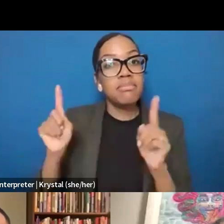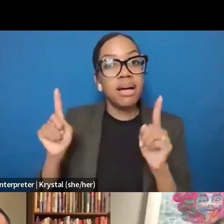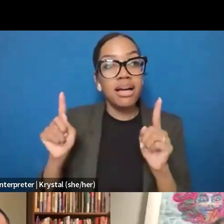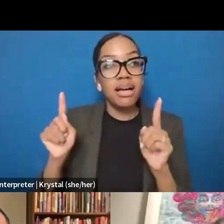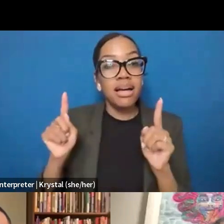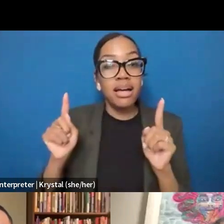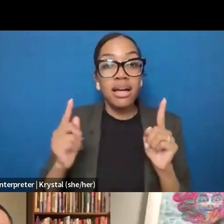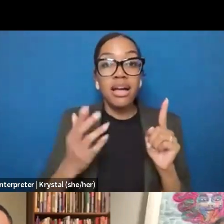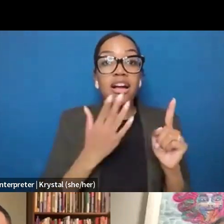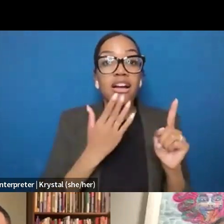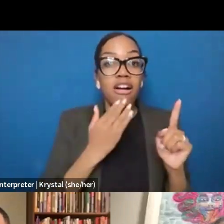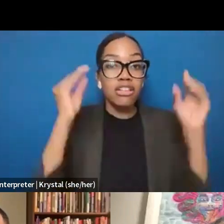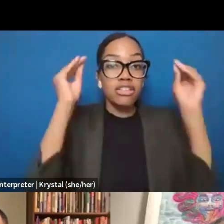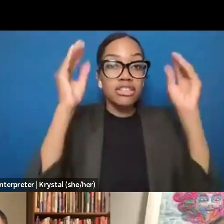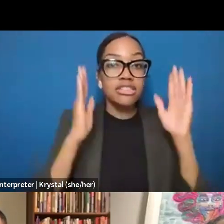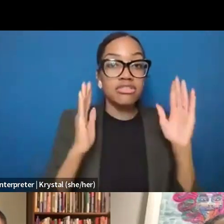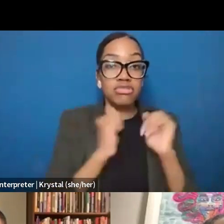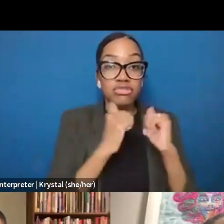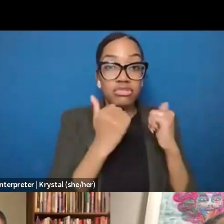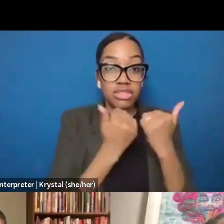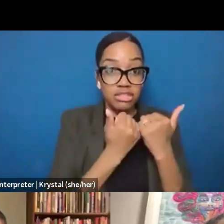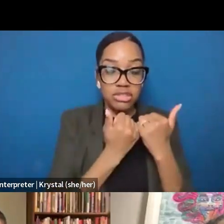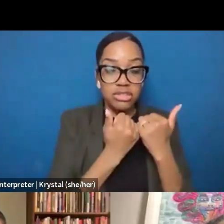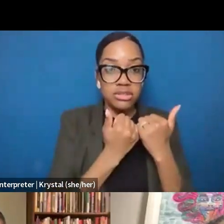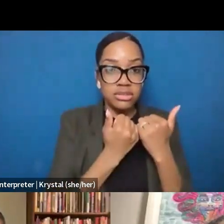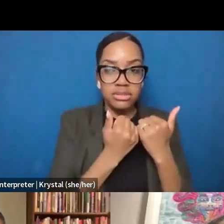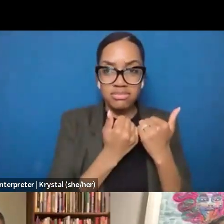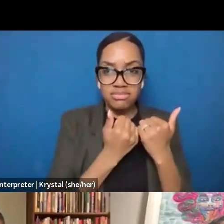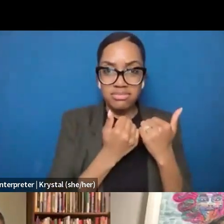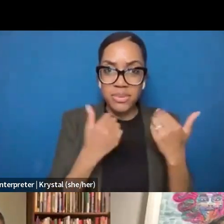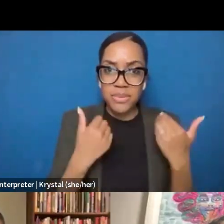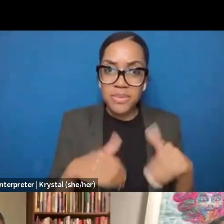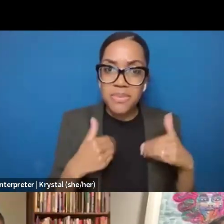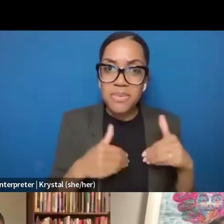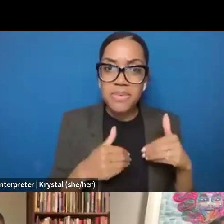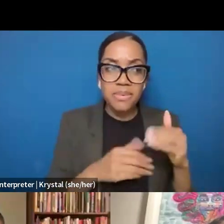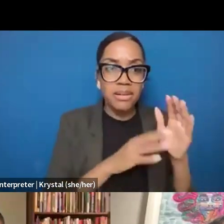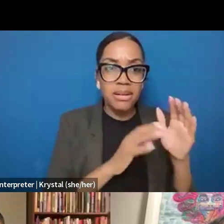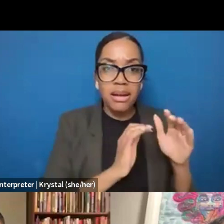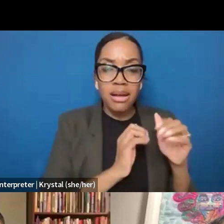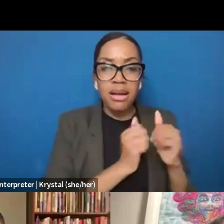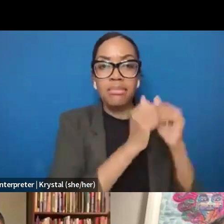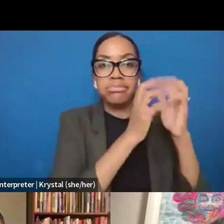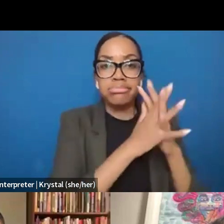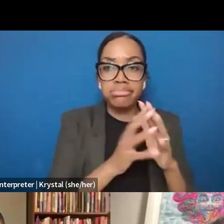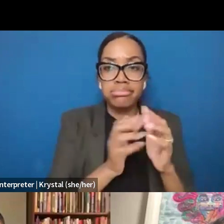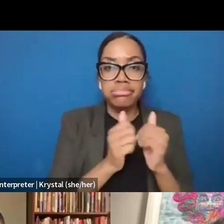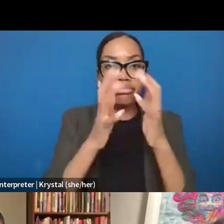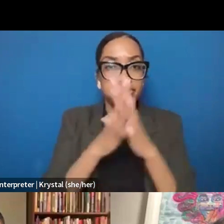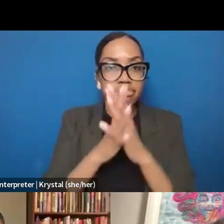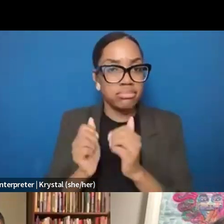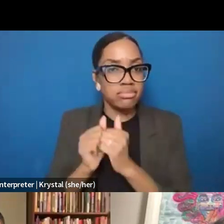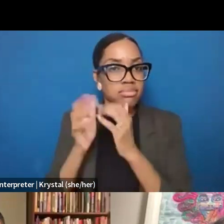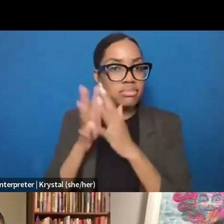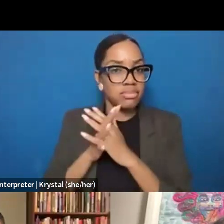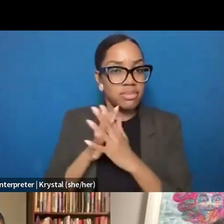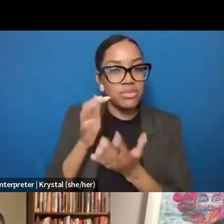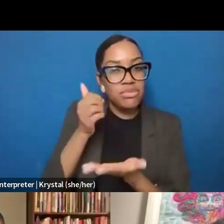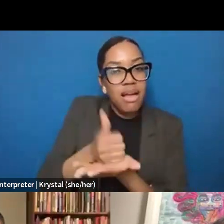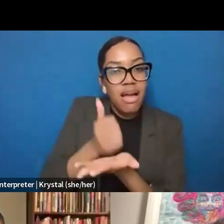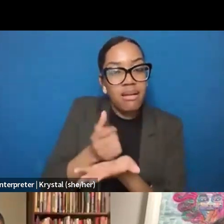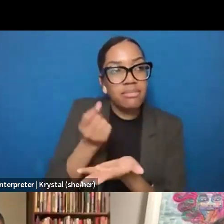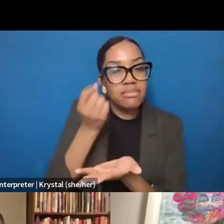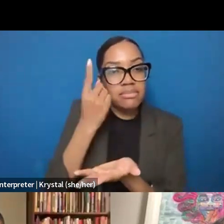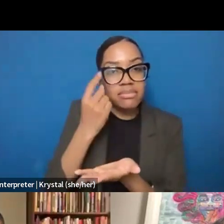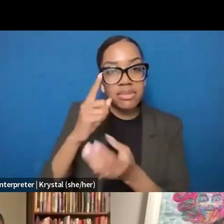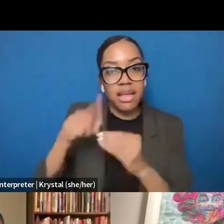teacher associations, they built up professional organizations to support a vision of teaching that they understood to be responsible to the communities that they